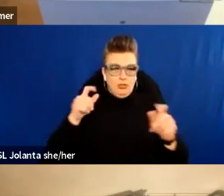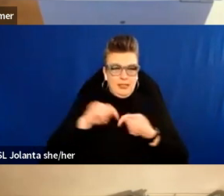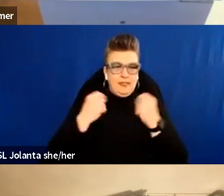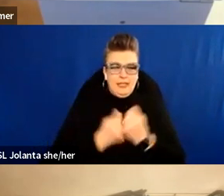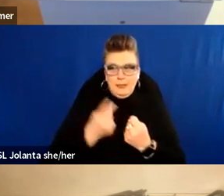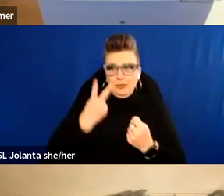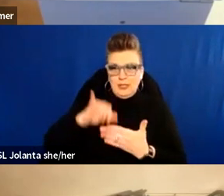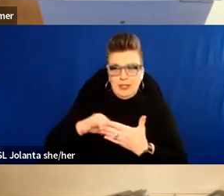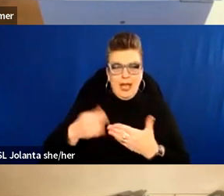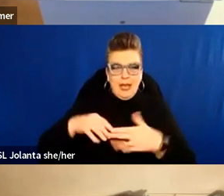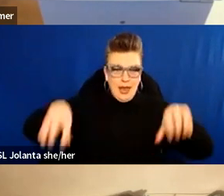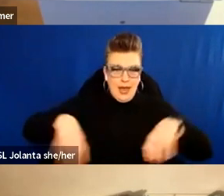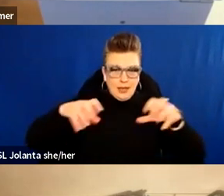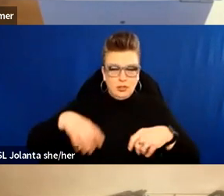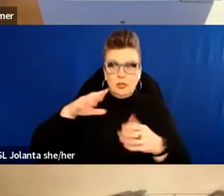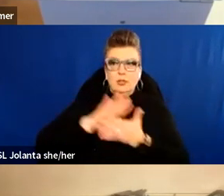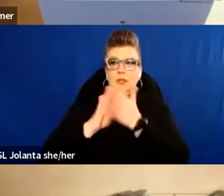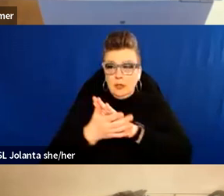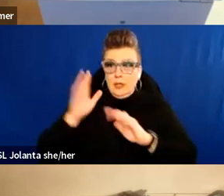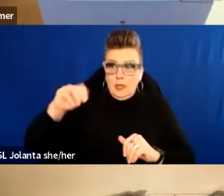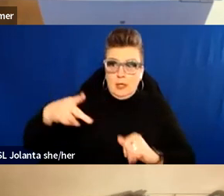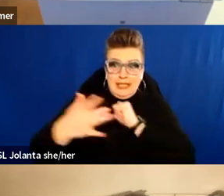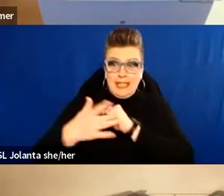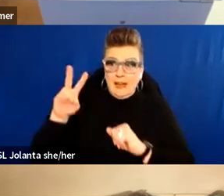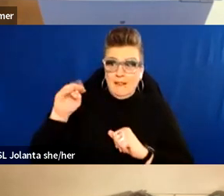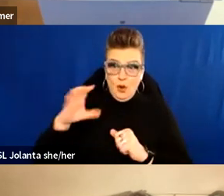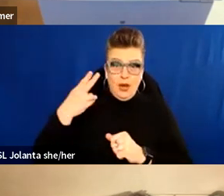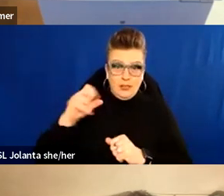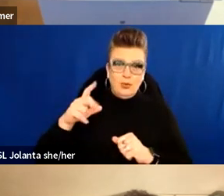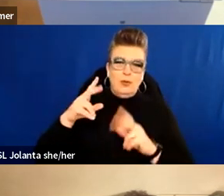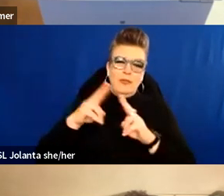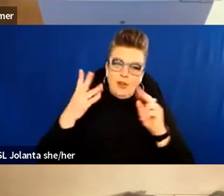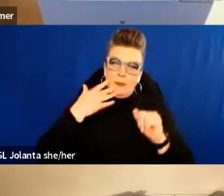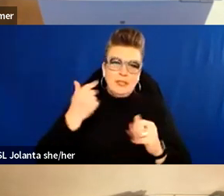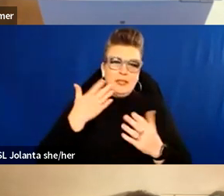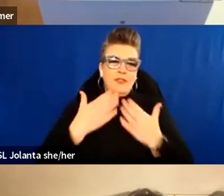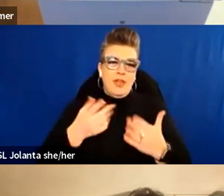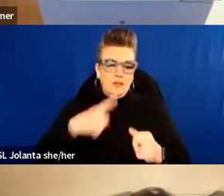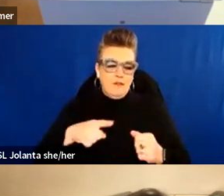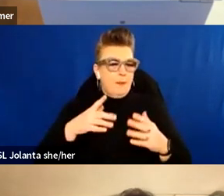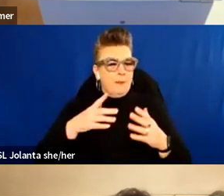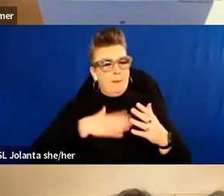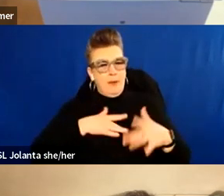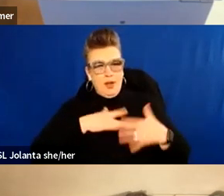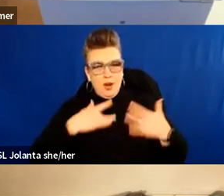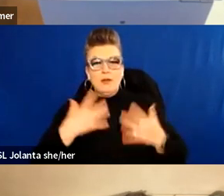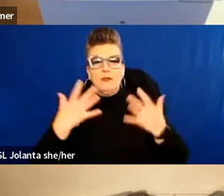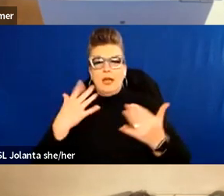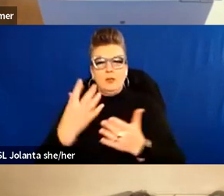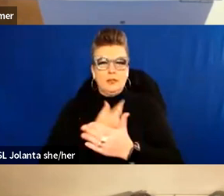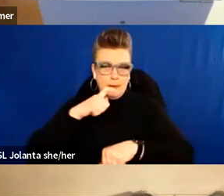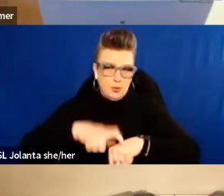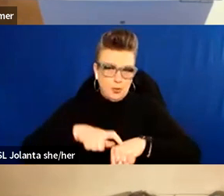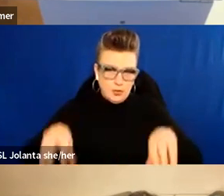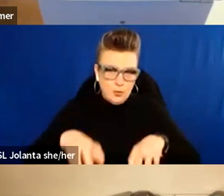and to put real action into making madison park technical vocational high school the very best it can be thank you from the bottom of my heart now it's time to get to work